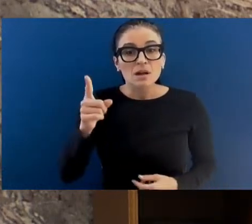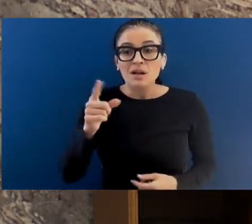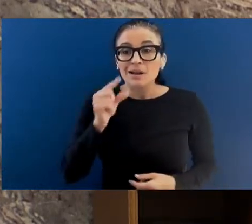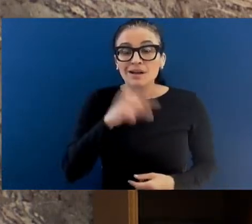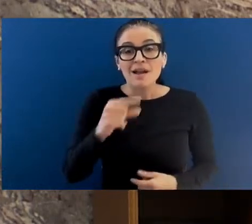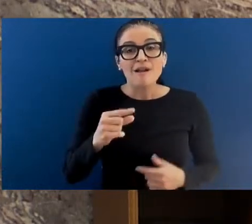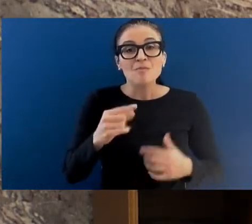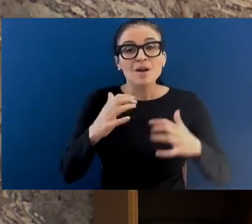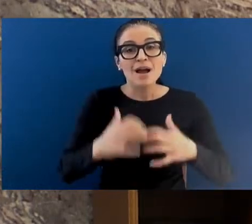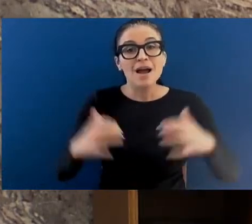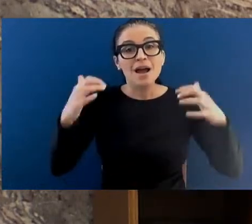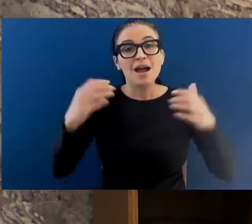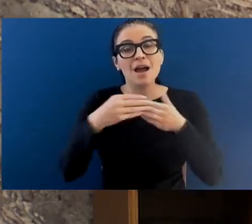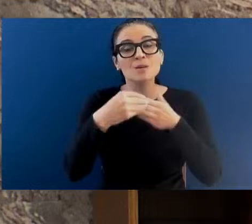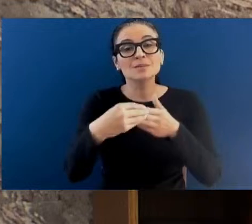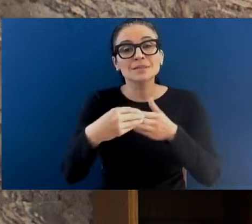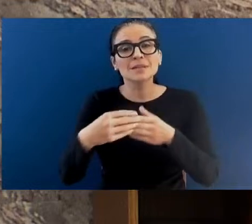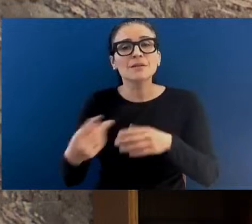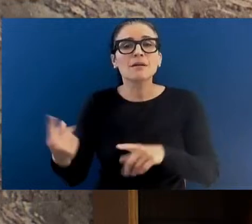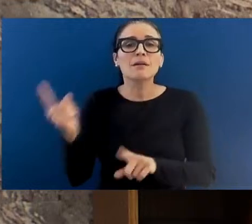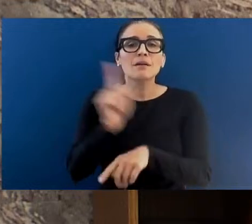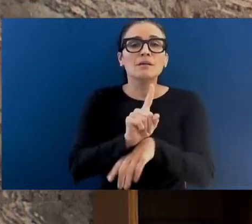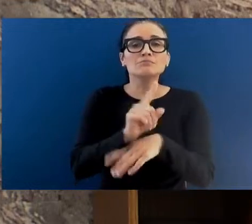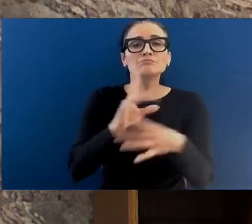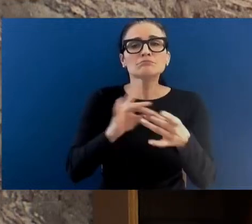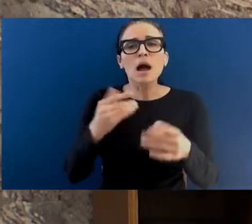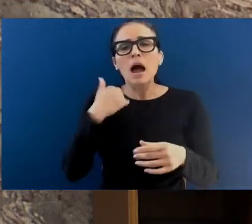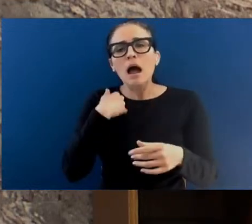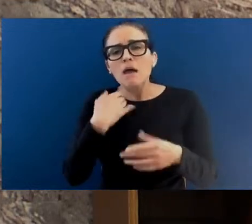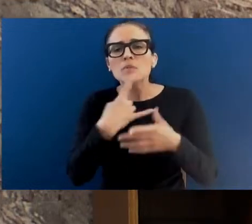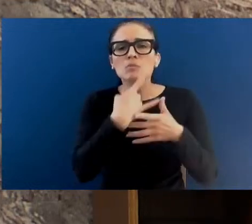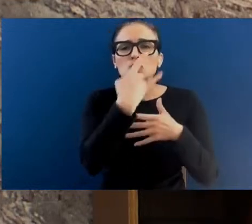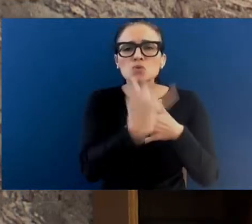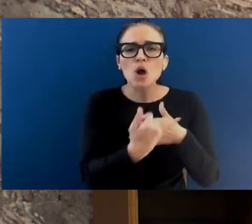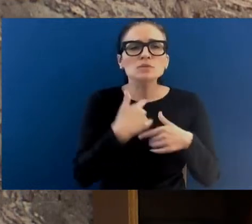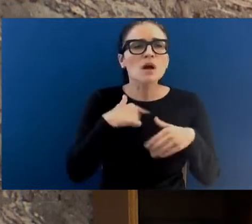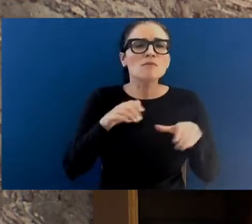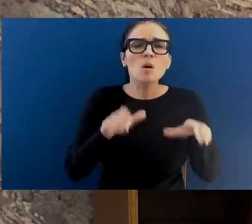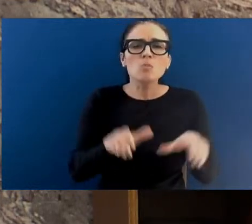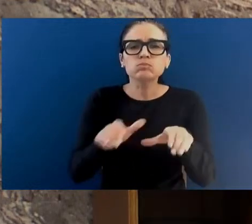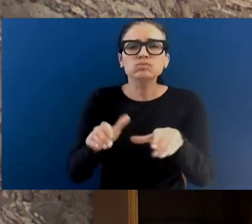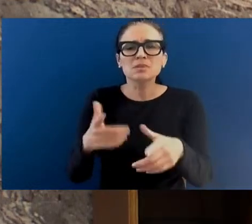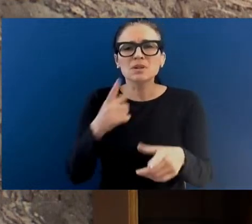and actions and things that predated the October 7th massacre.